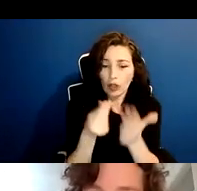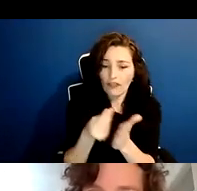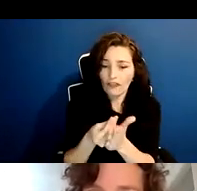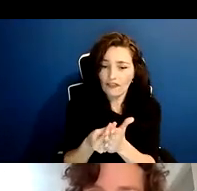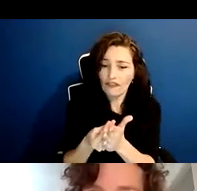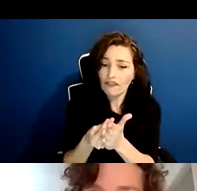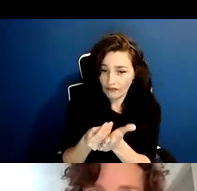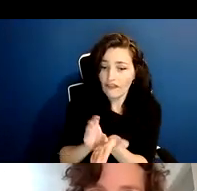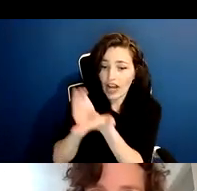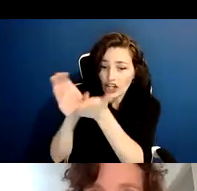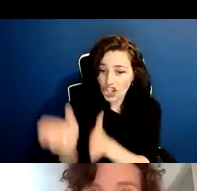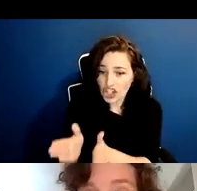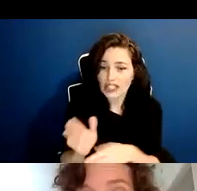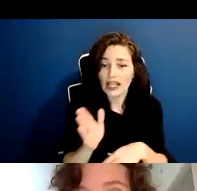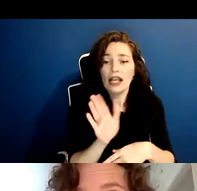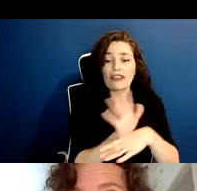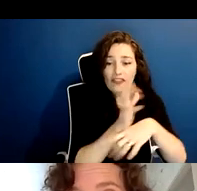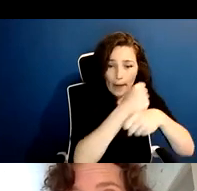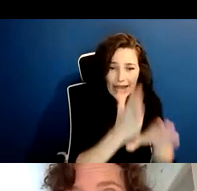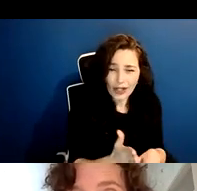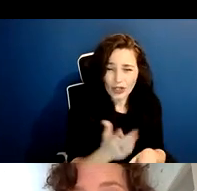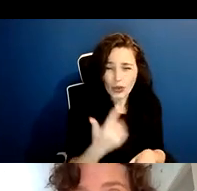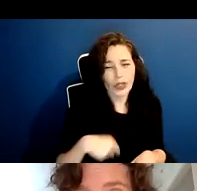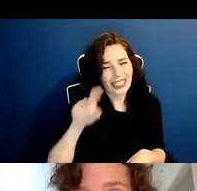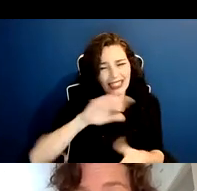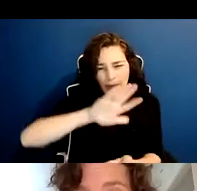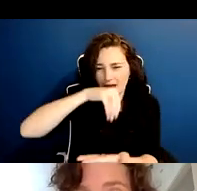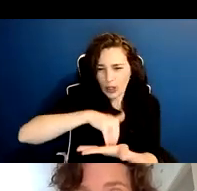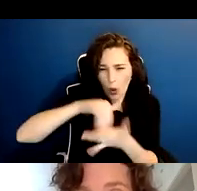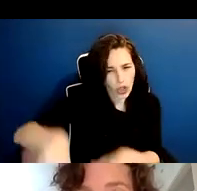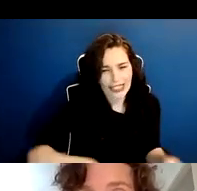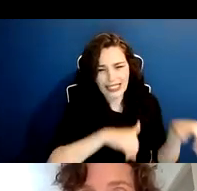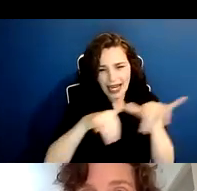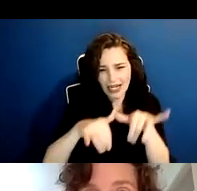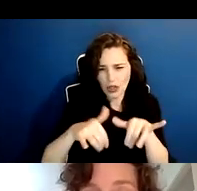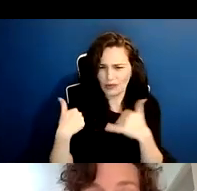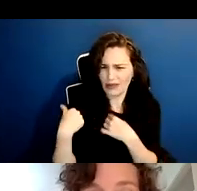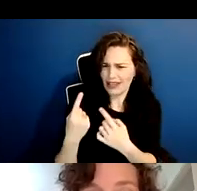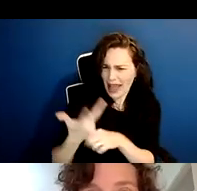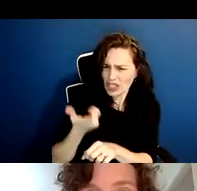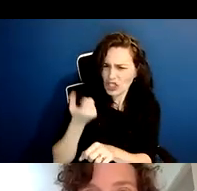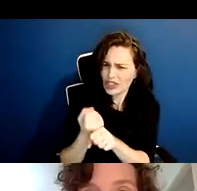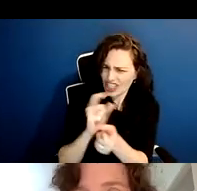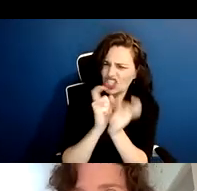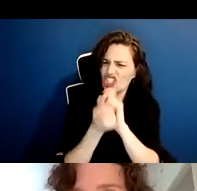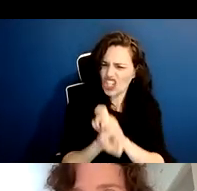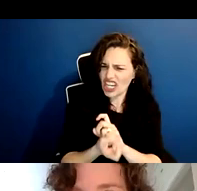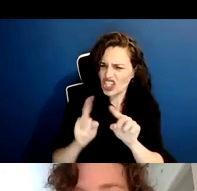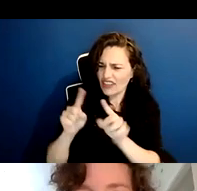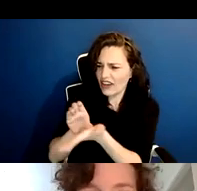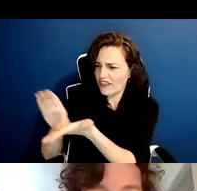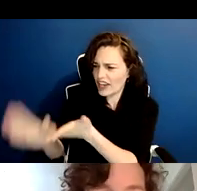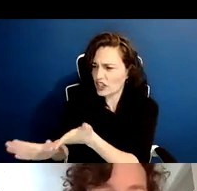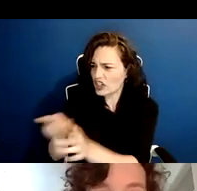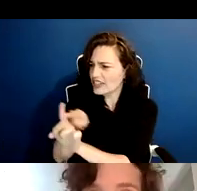the past few years that it is no longer that way, that different funders have kind of gone different ways and